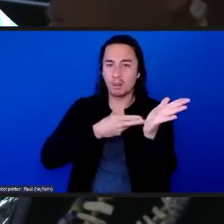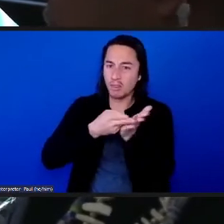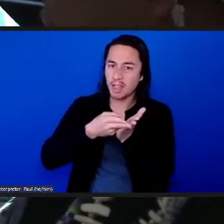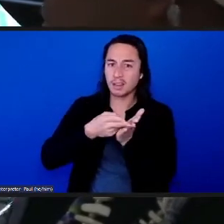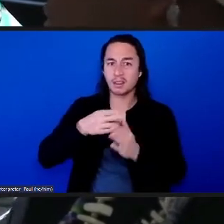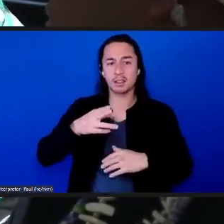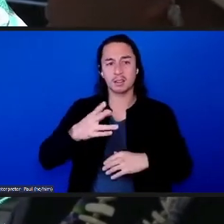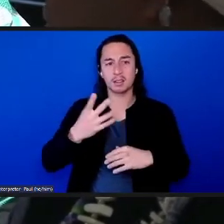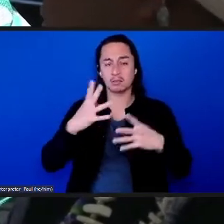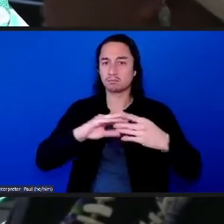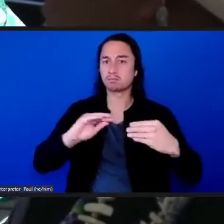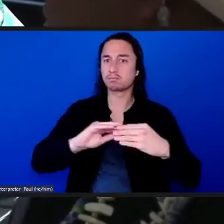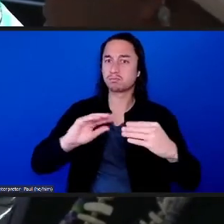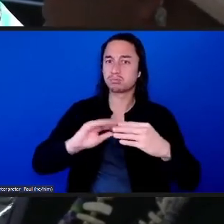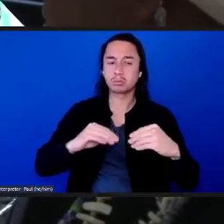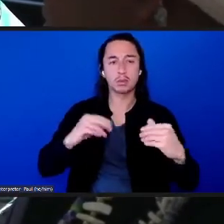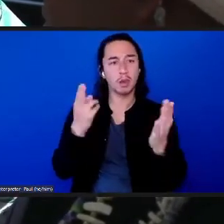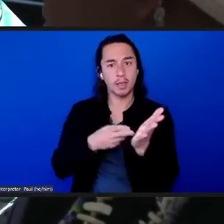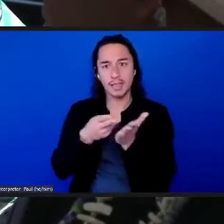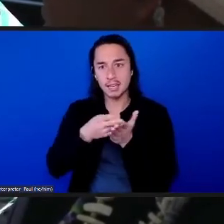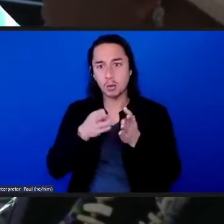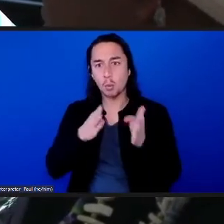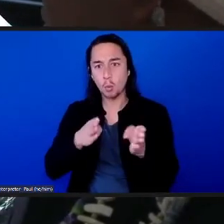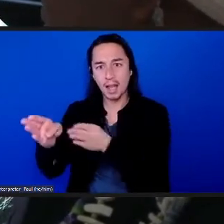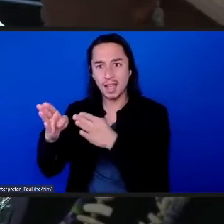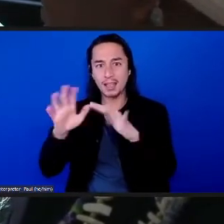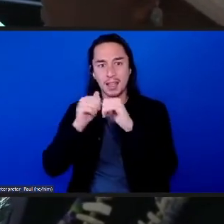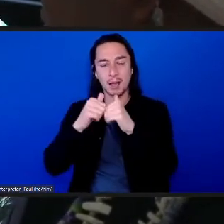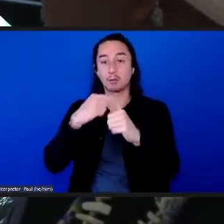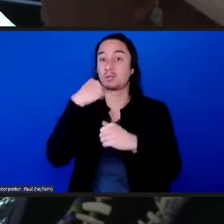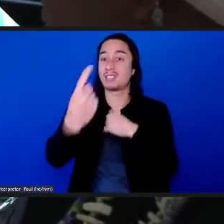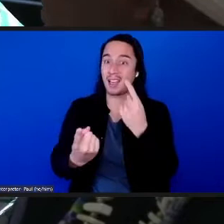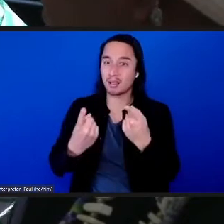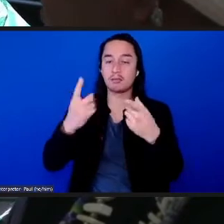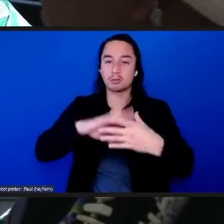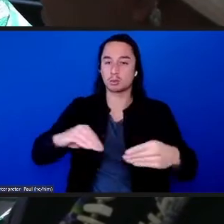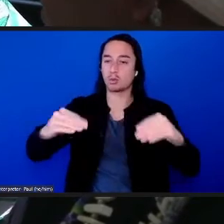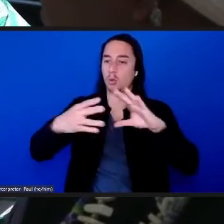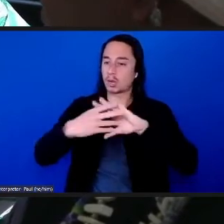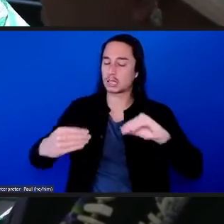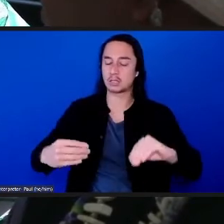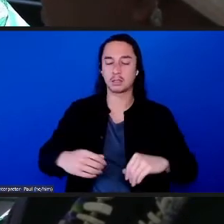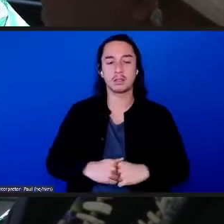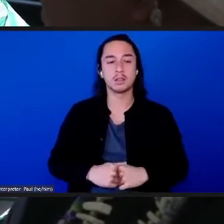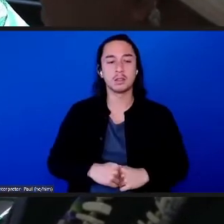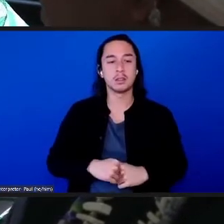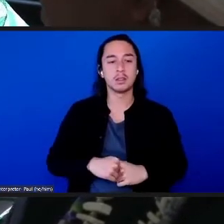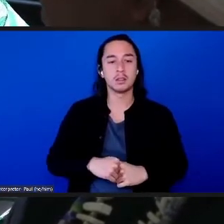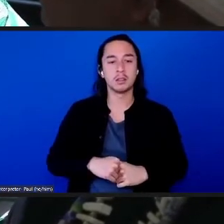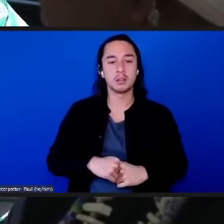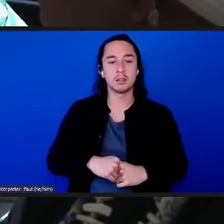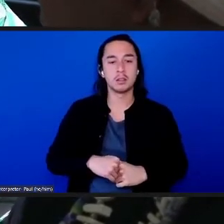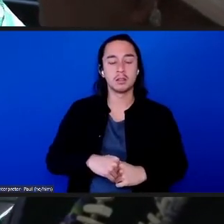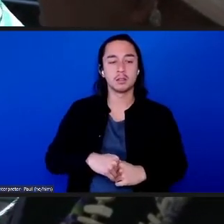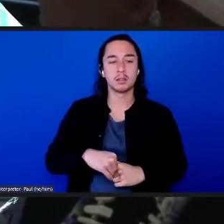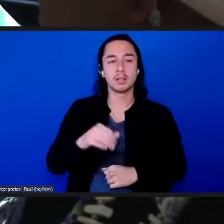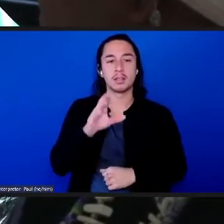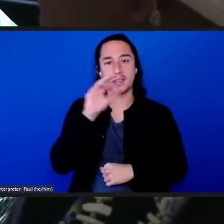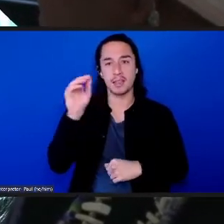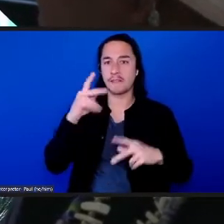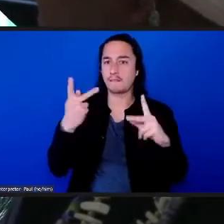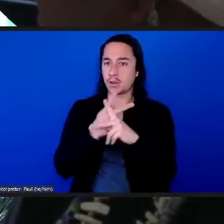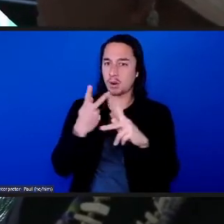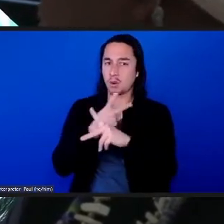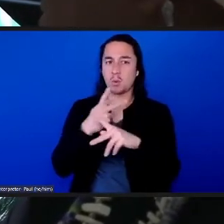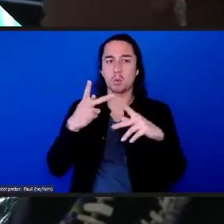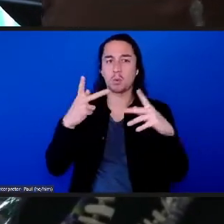authenticity of the ways in which these stories are being told authentically, and figure out what we can